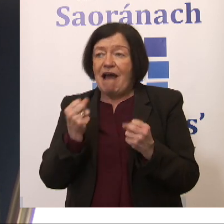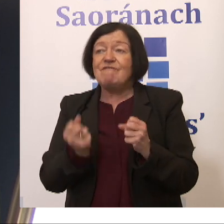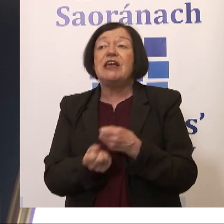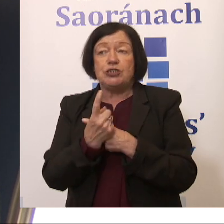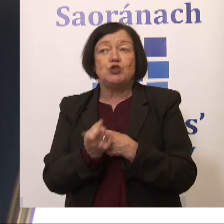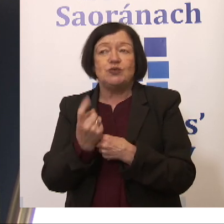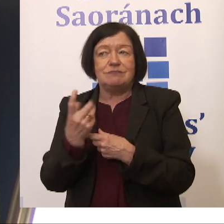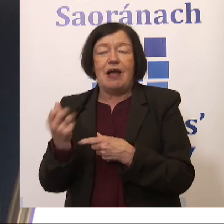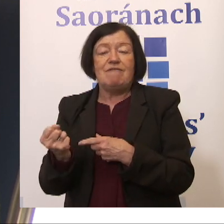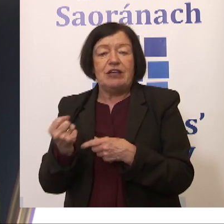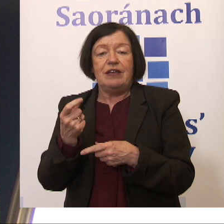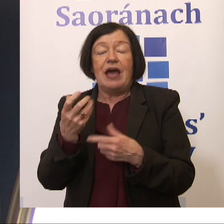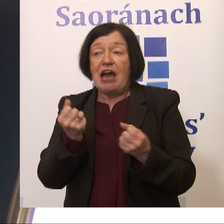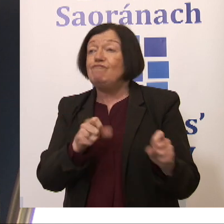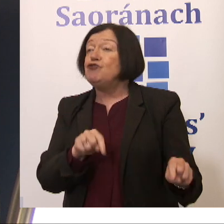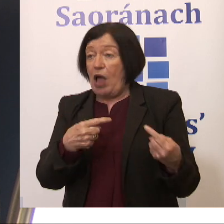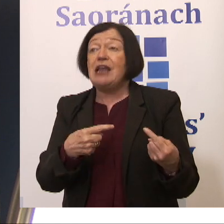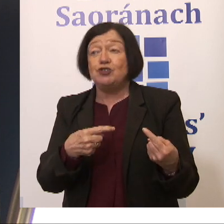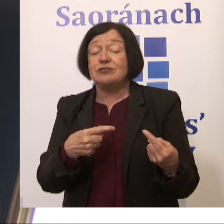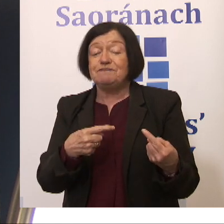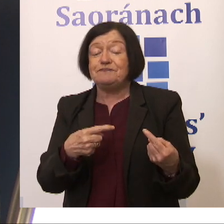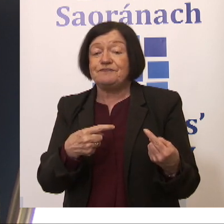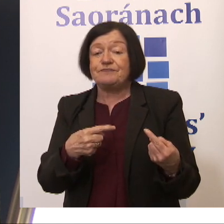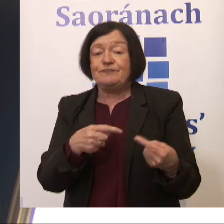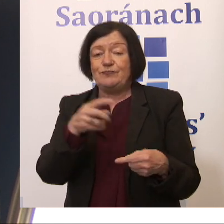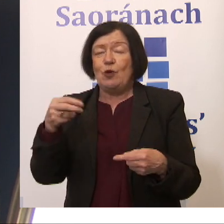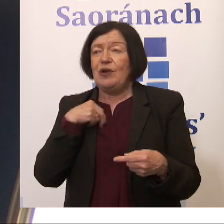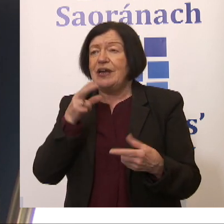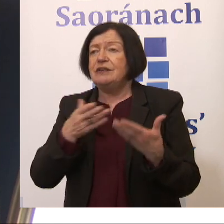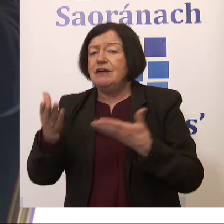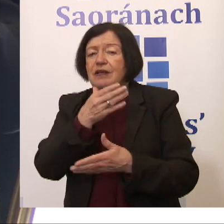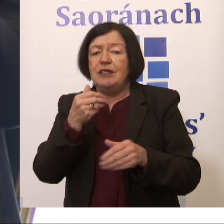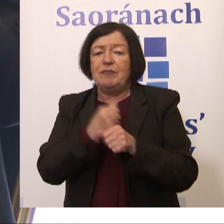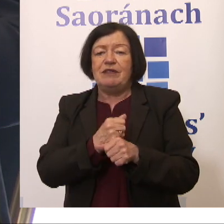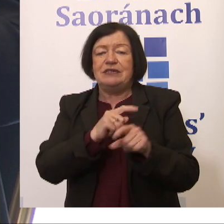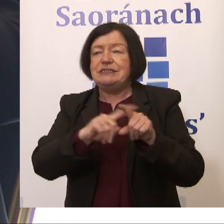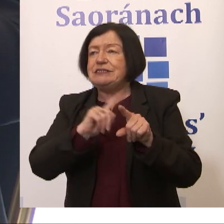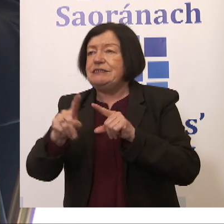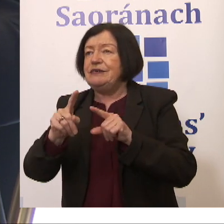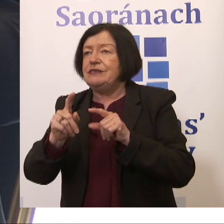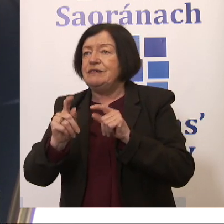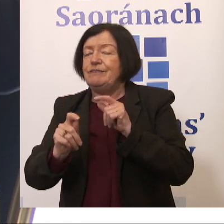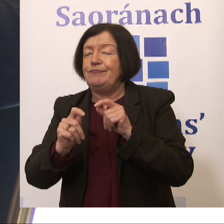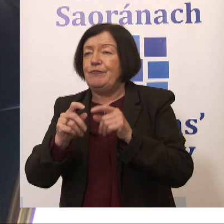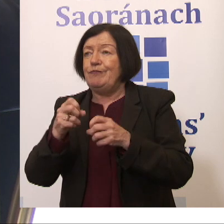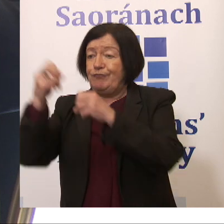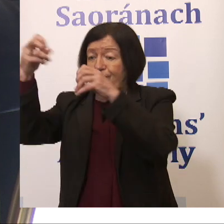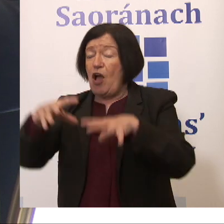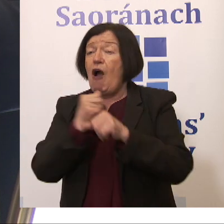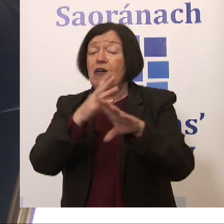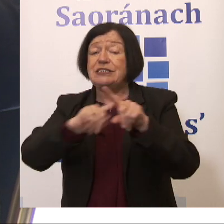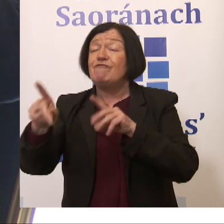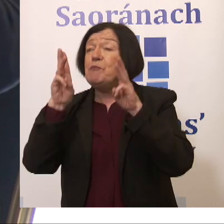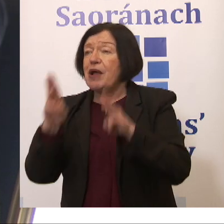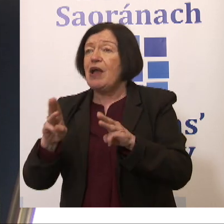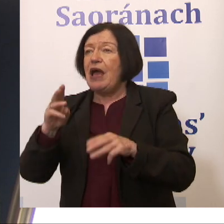and there are challenges, and you know we can talk about devolving all kinds of powers, and it can theoretically seem like a good